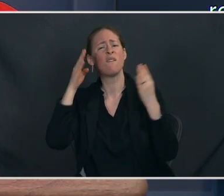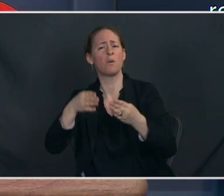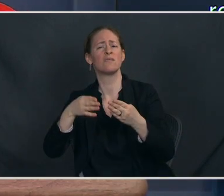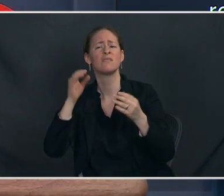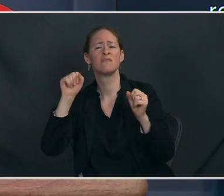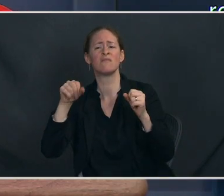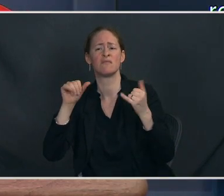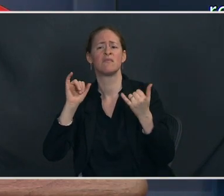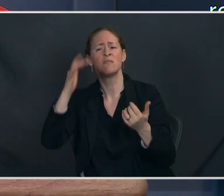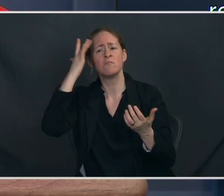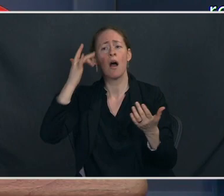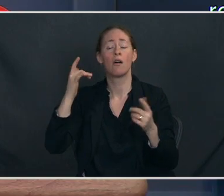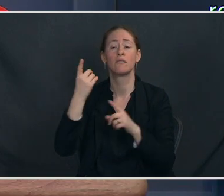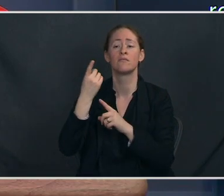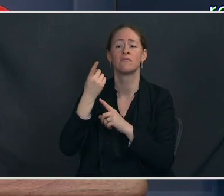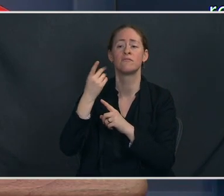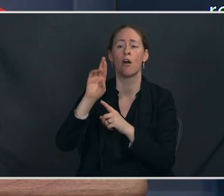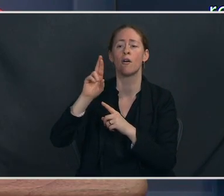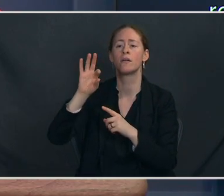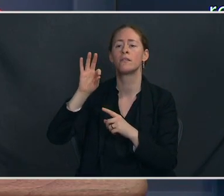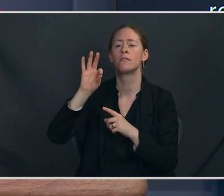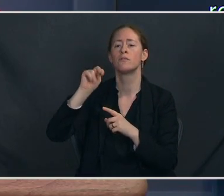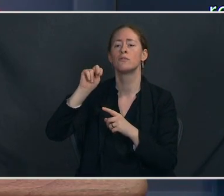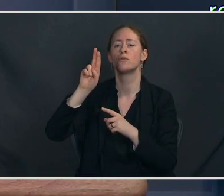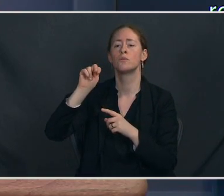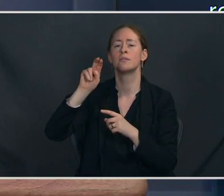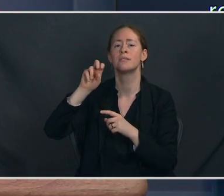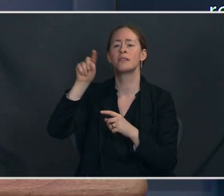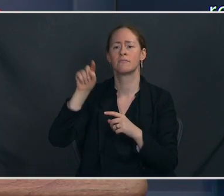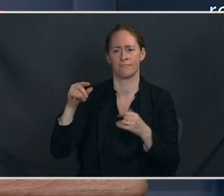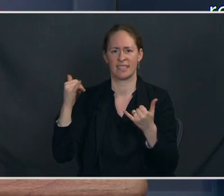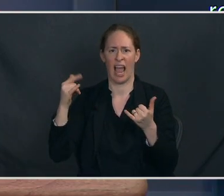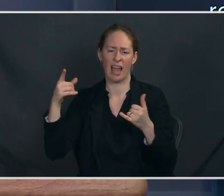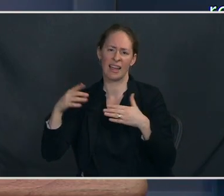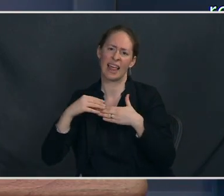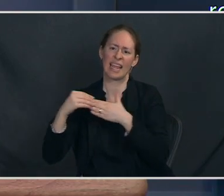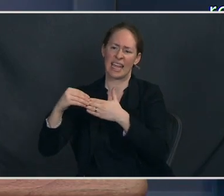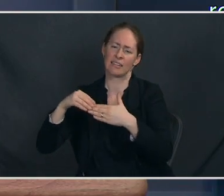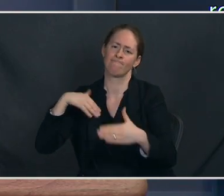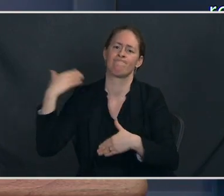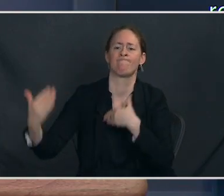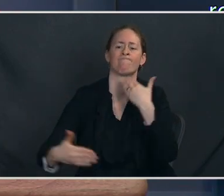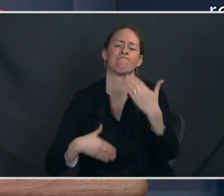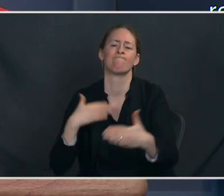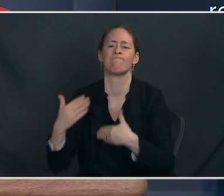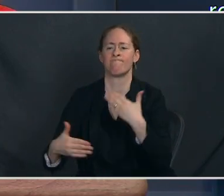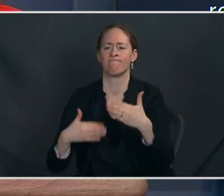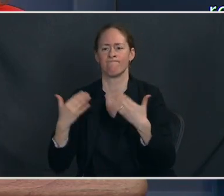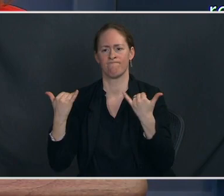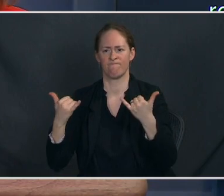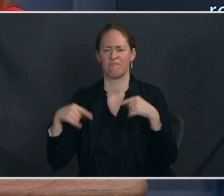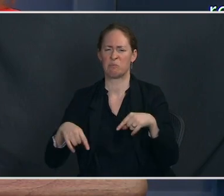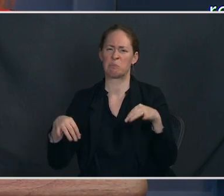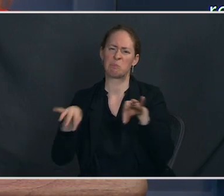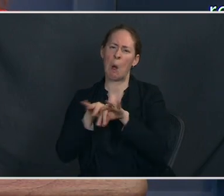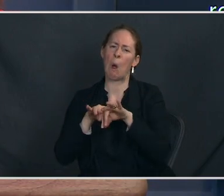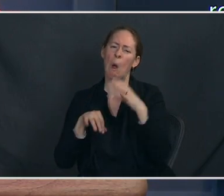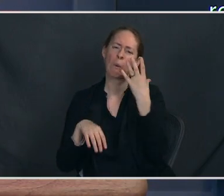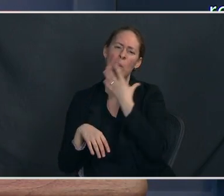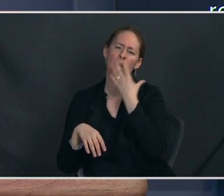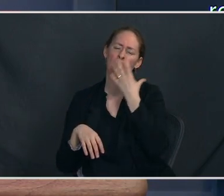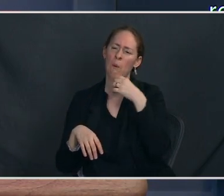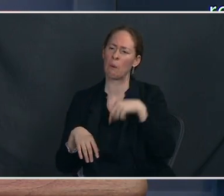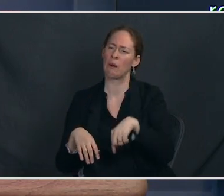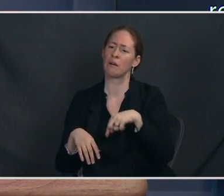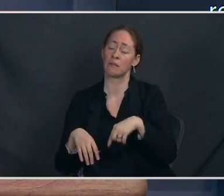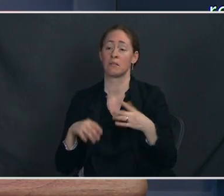Marcela Nunez-Smith is leading a COVID task force and is a pivotal part of the COVID team. And I will say, from being on the transition, she wasn't a person